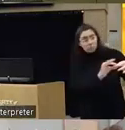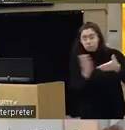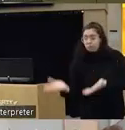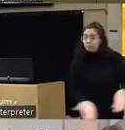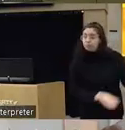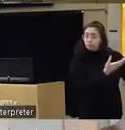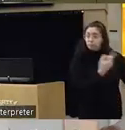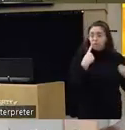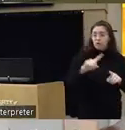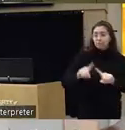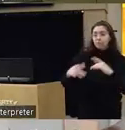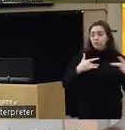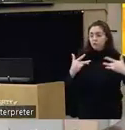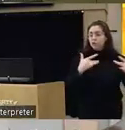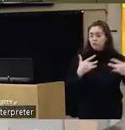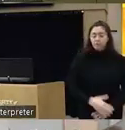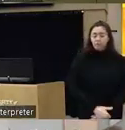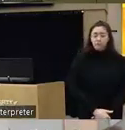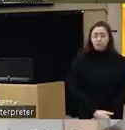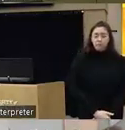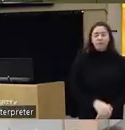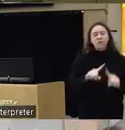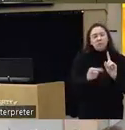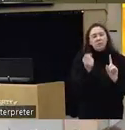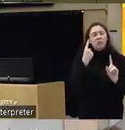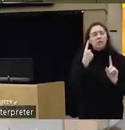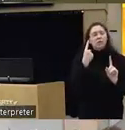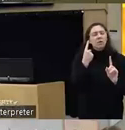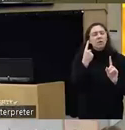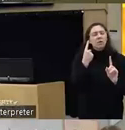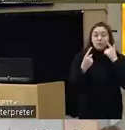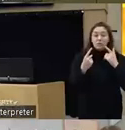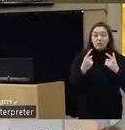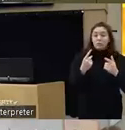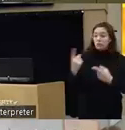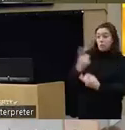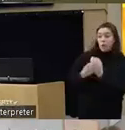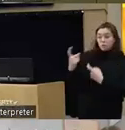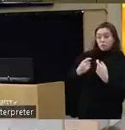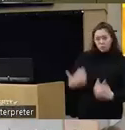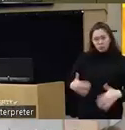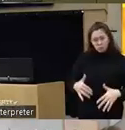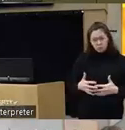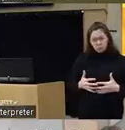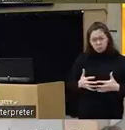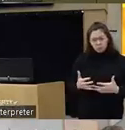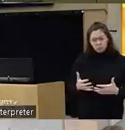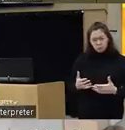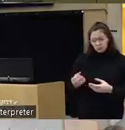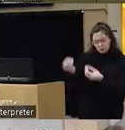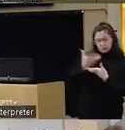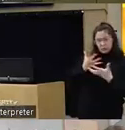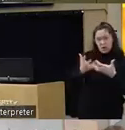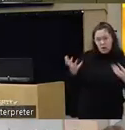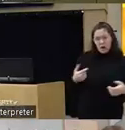for these concerns. However, I think there's something telling that these are the questions we receive because I tell some of the residents